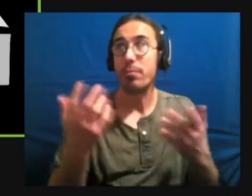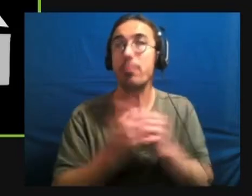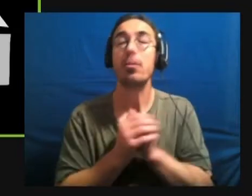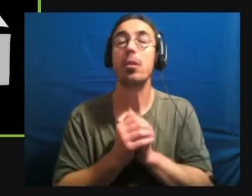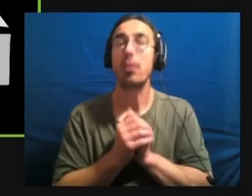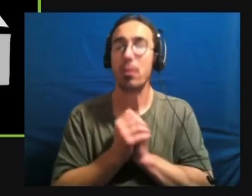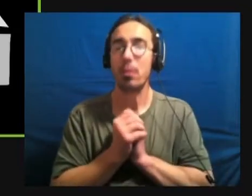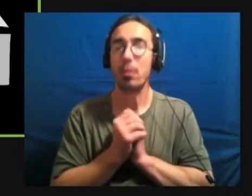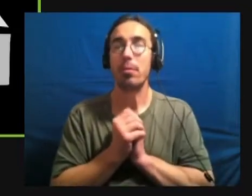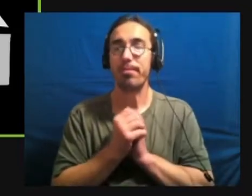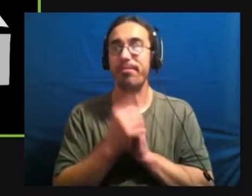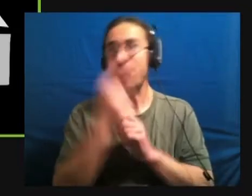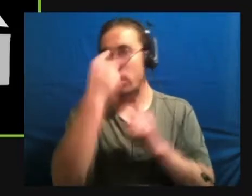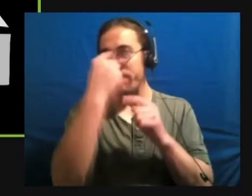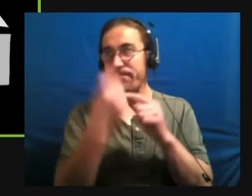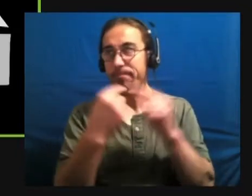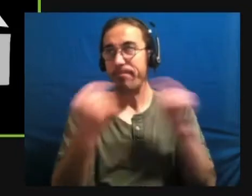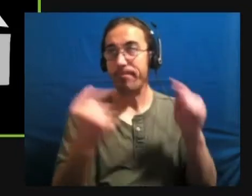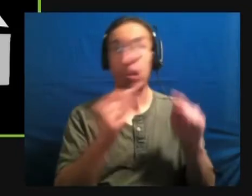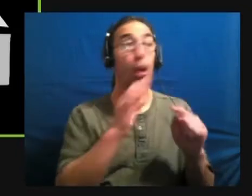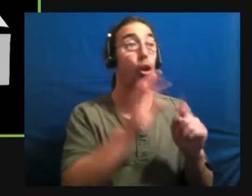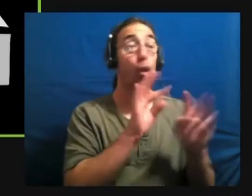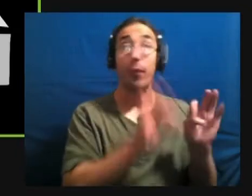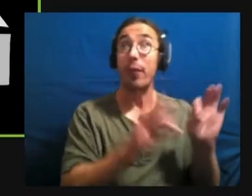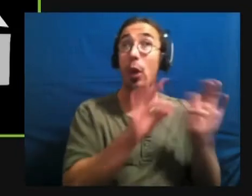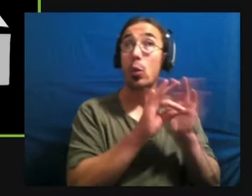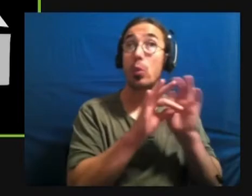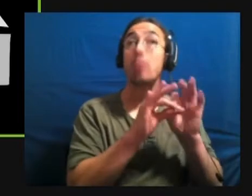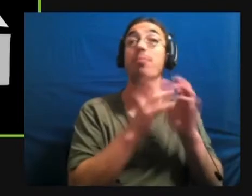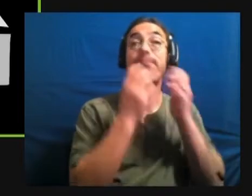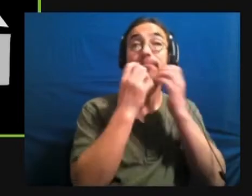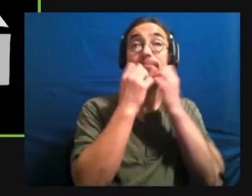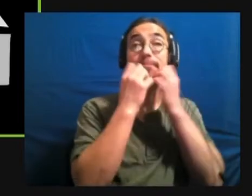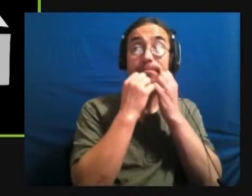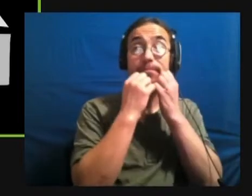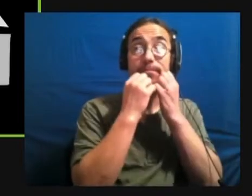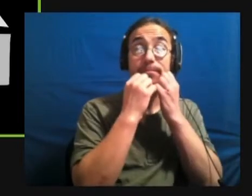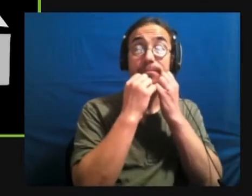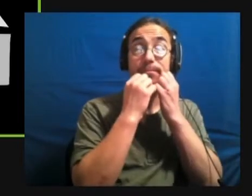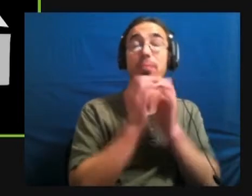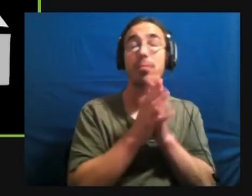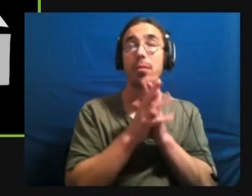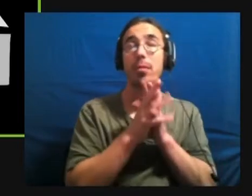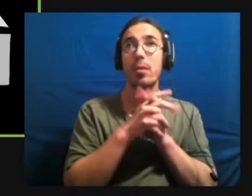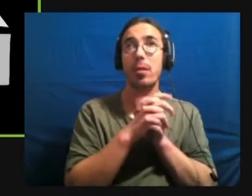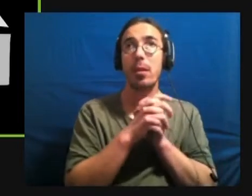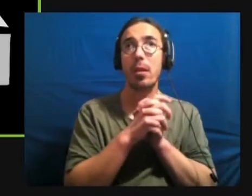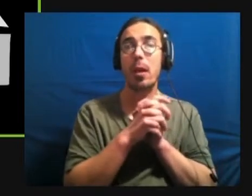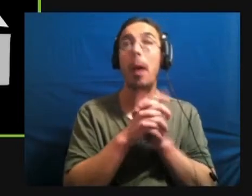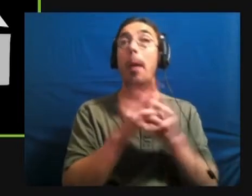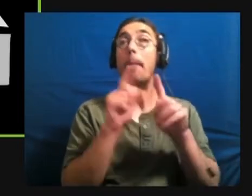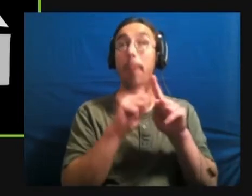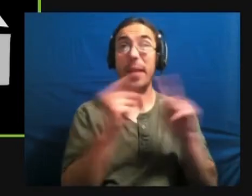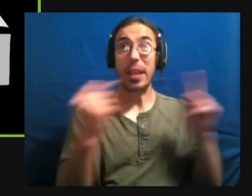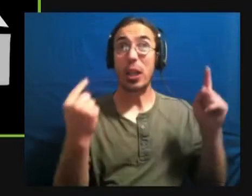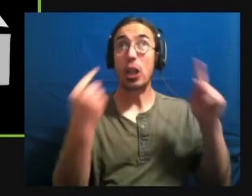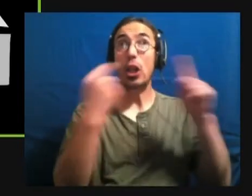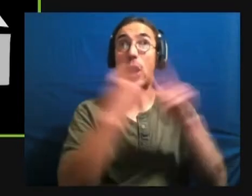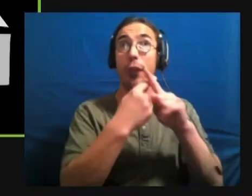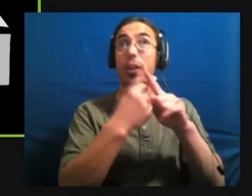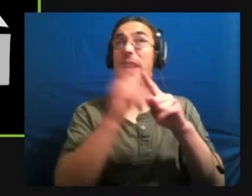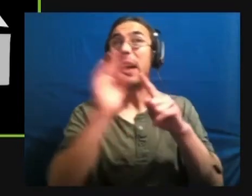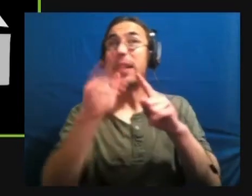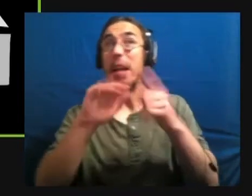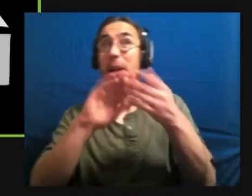because their values matter to such an extreme extent. And people within that community feel